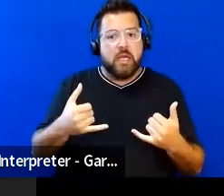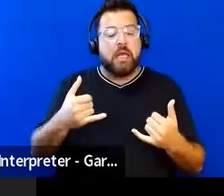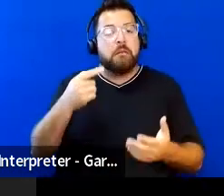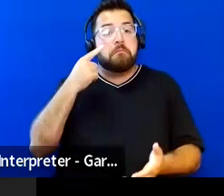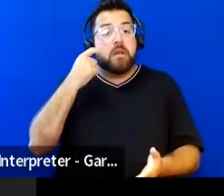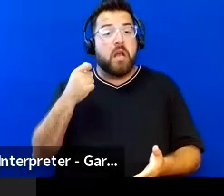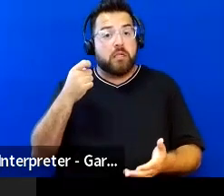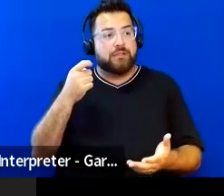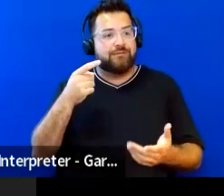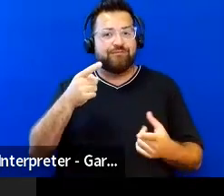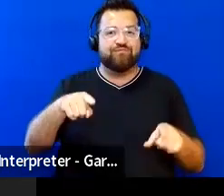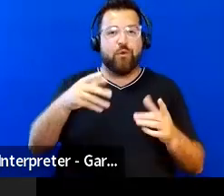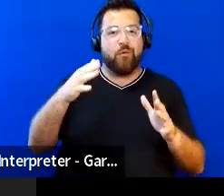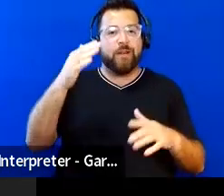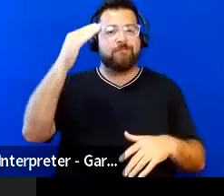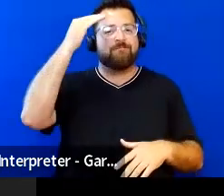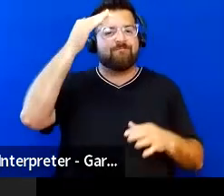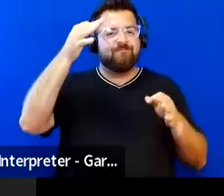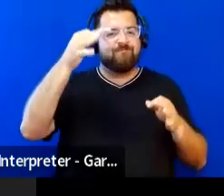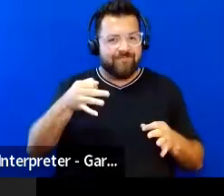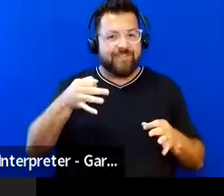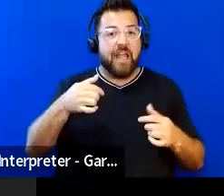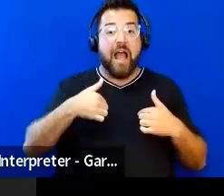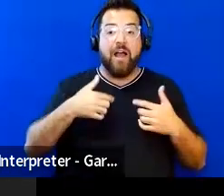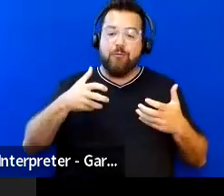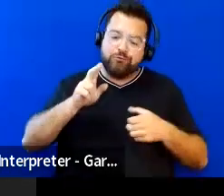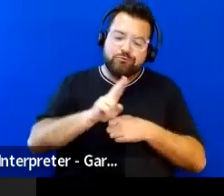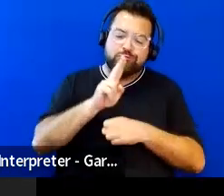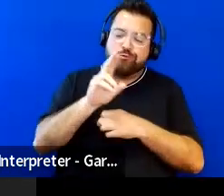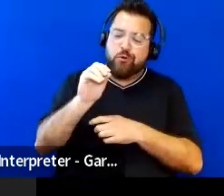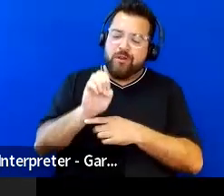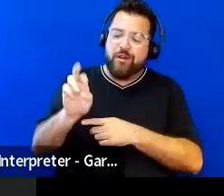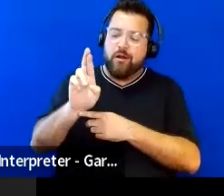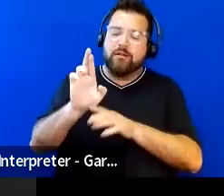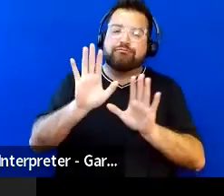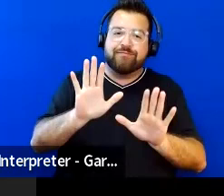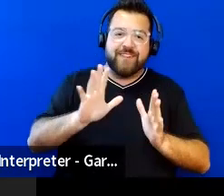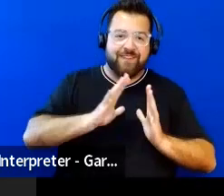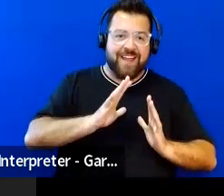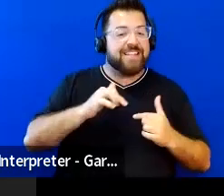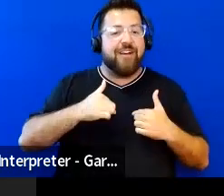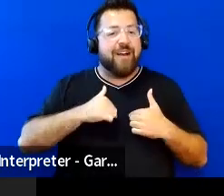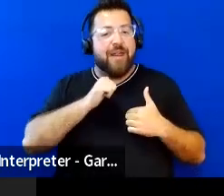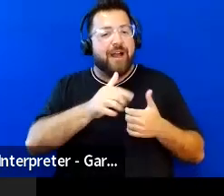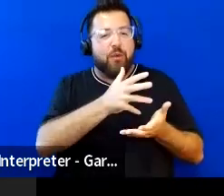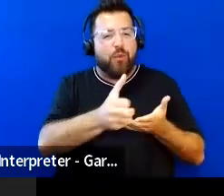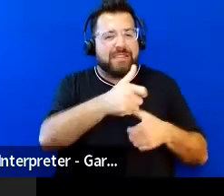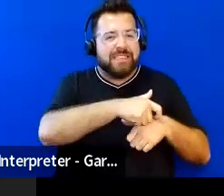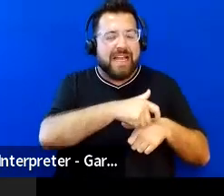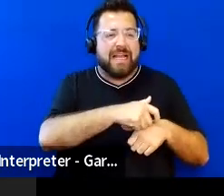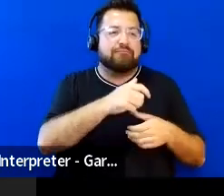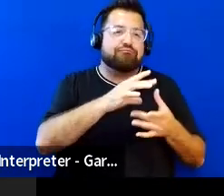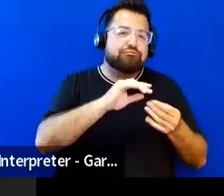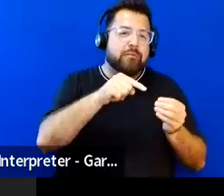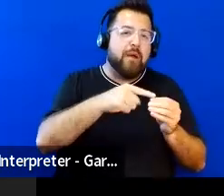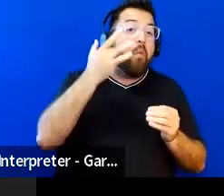already convinced that you want to use OER, so I'm not going to spend too much time talking about the reasons why you should use OER. I'll get into that just a